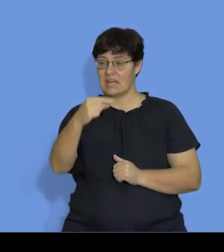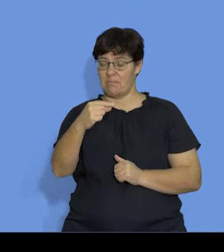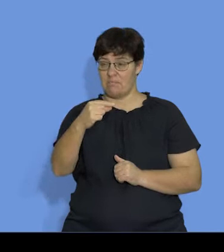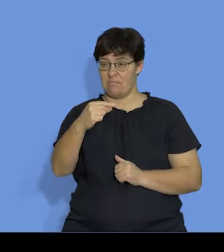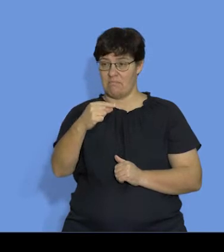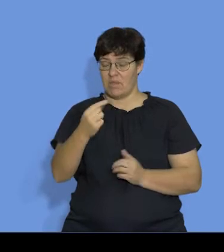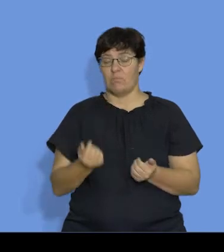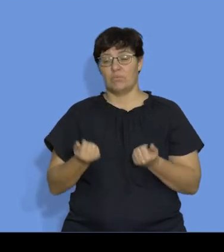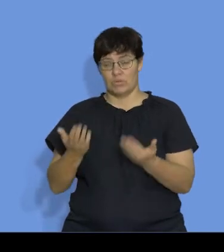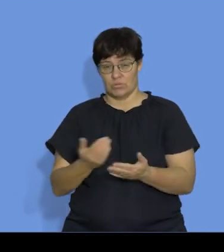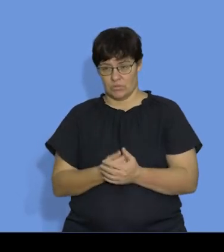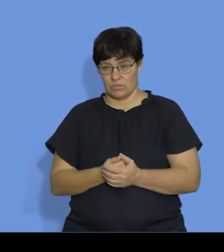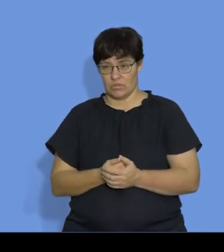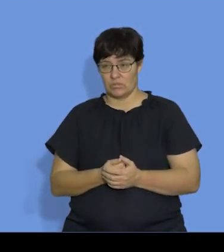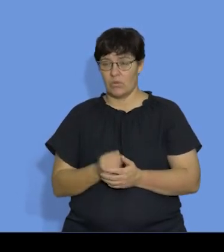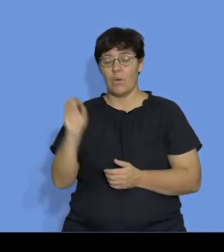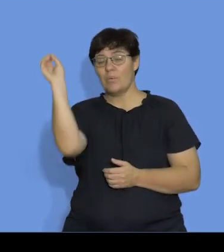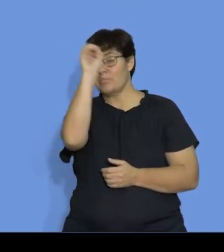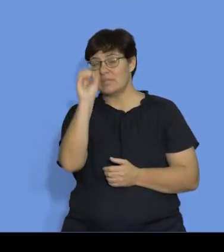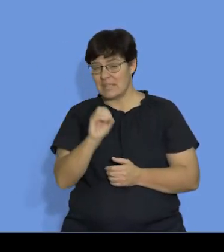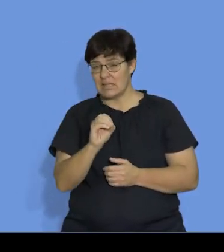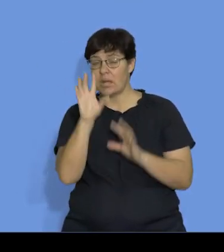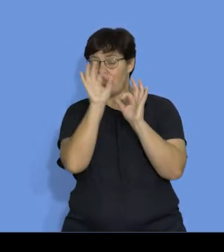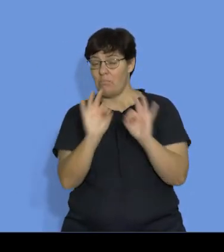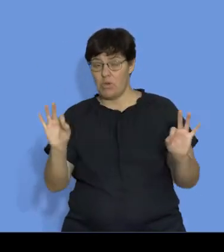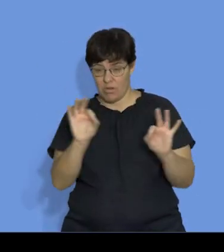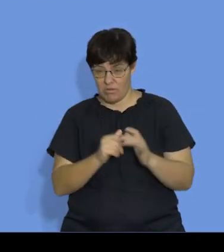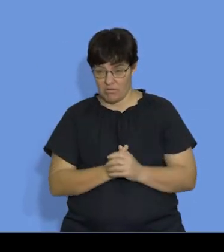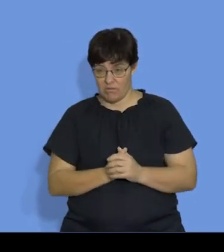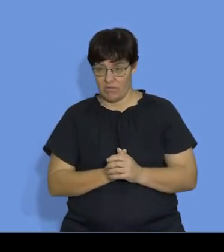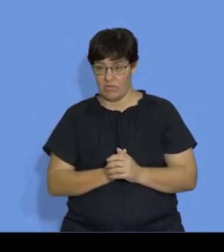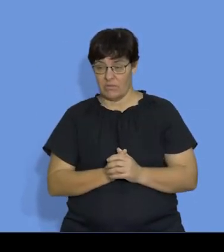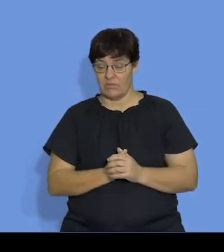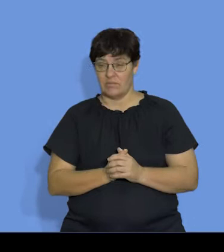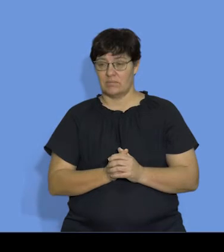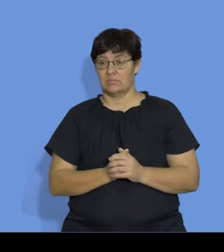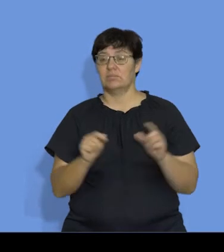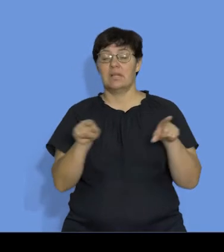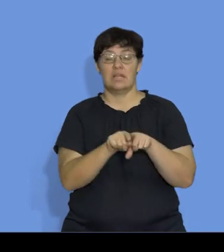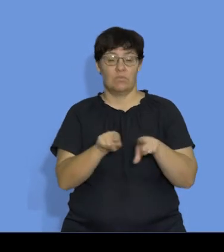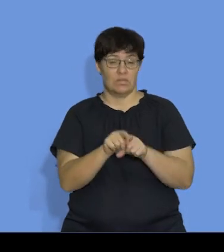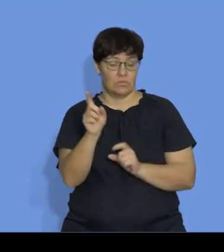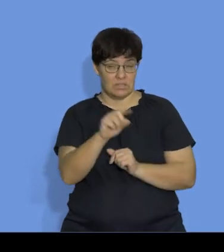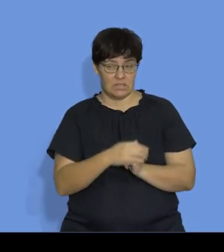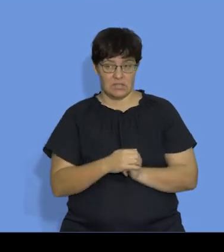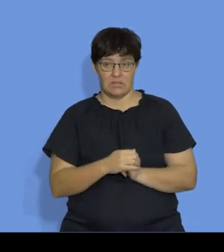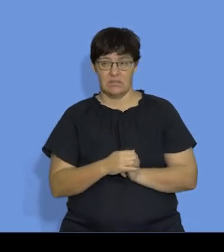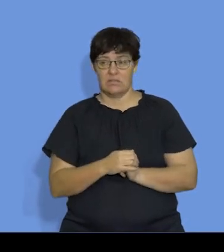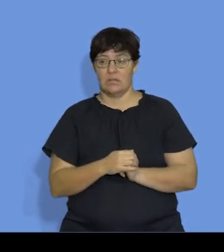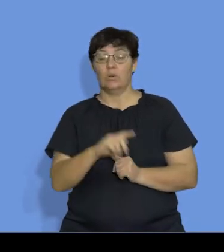was produced. So percentage purity, okay, is equals to,